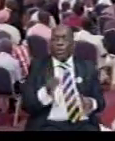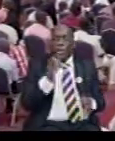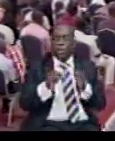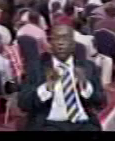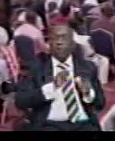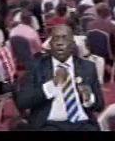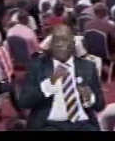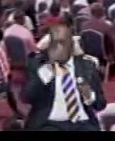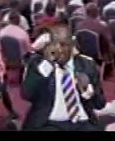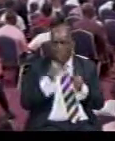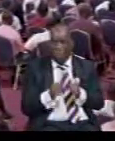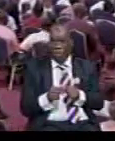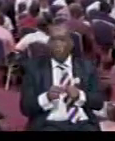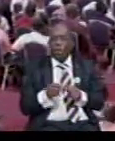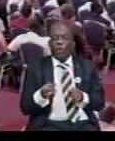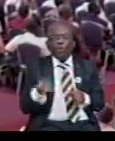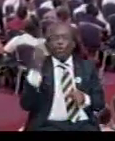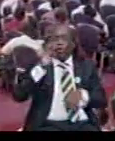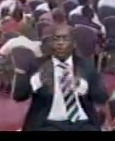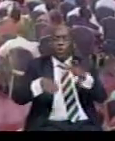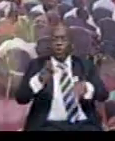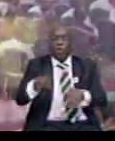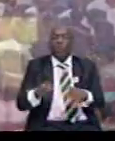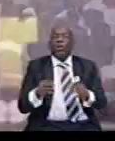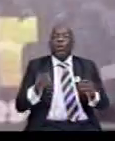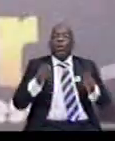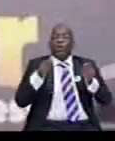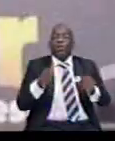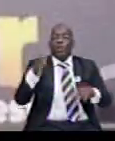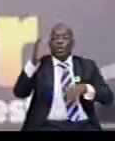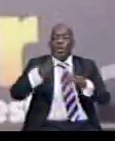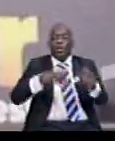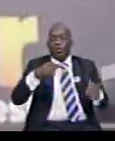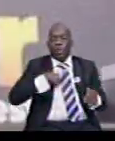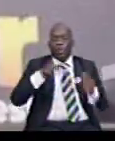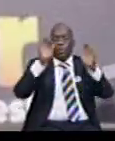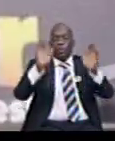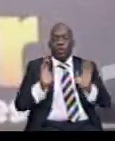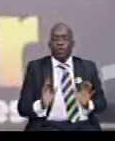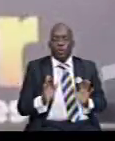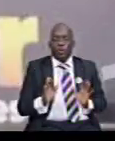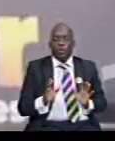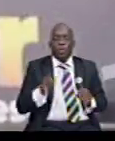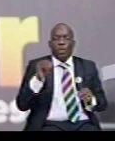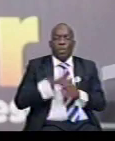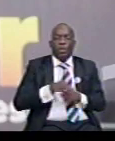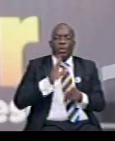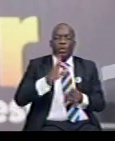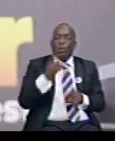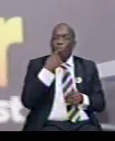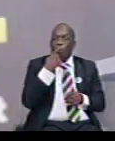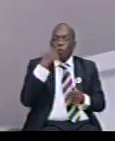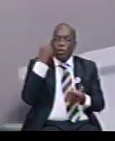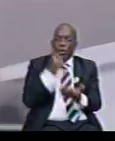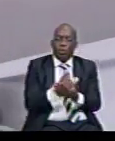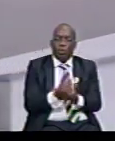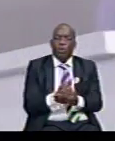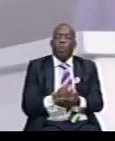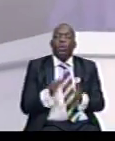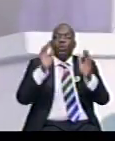more faster than I could walk. Miracle. In your mouth.